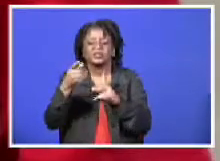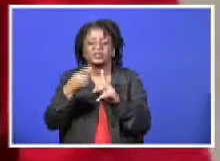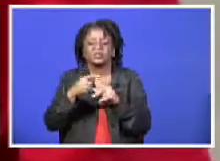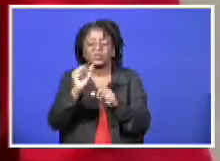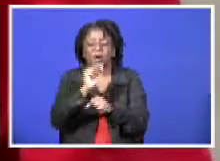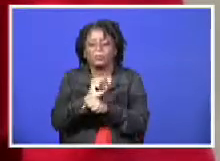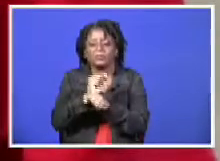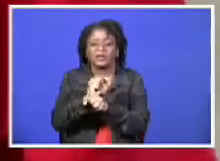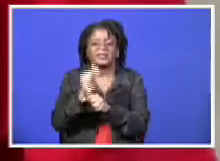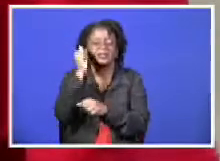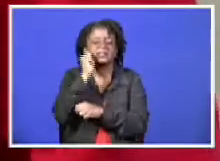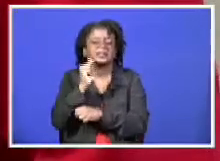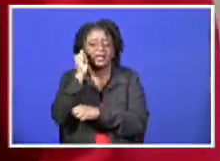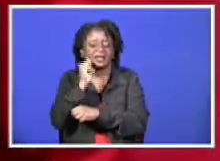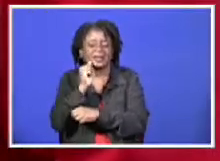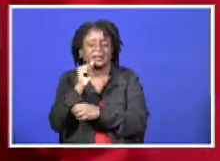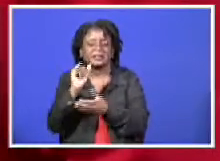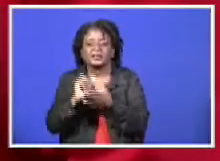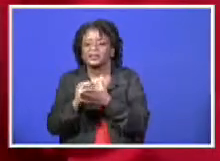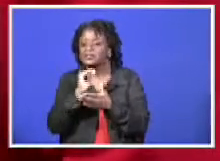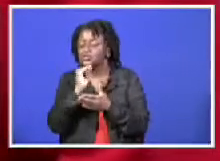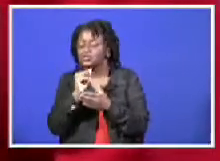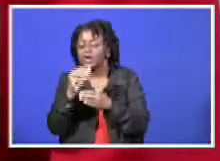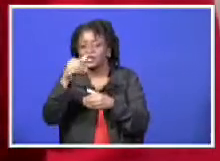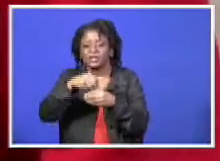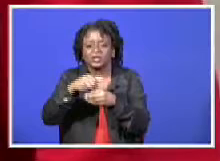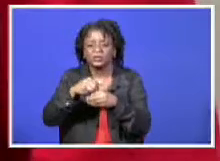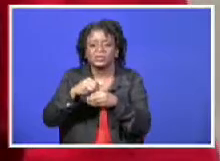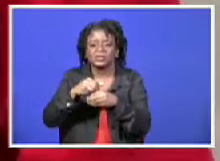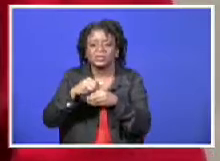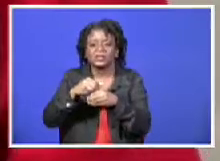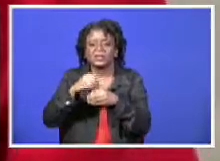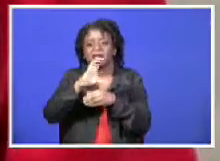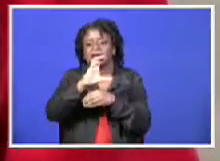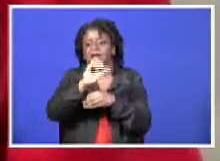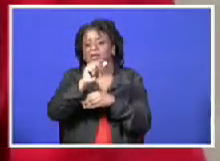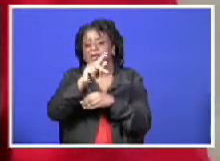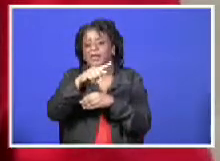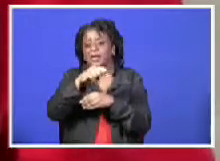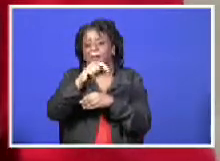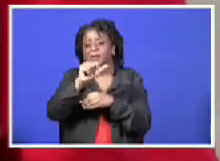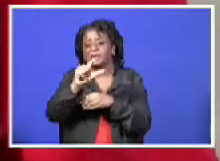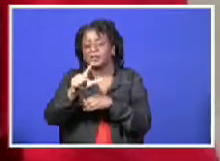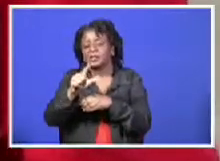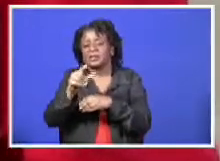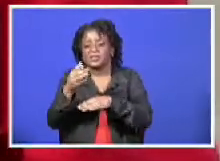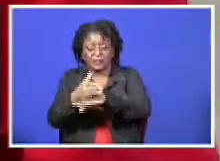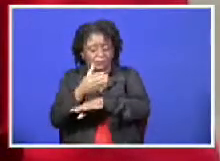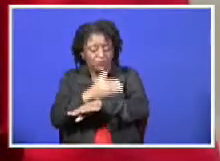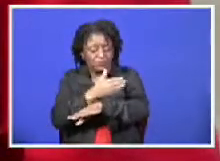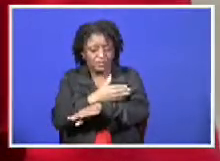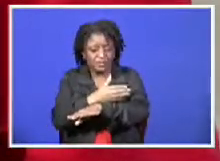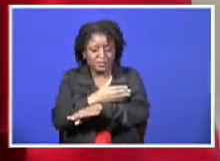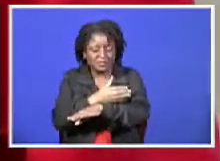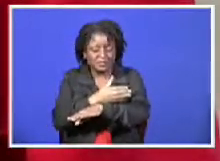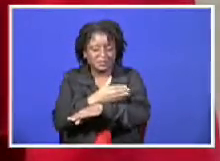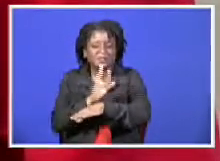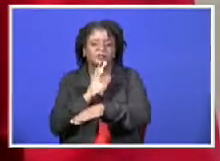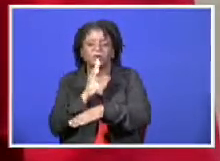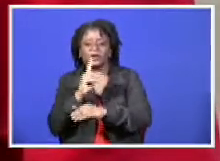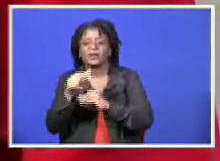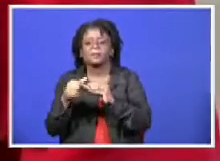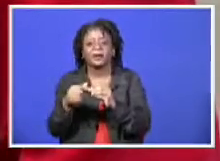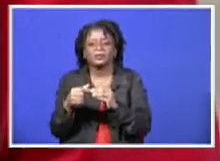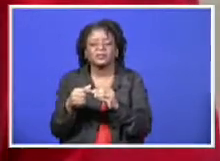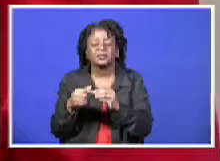not account for the capital improvements that Mr. Moss spoke about, Mr. Pratt spoke about, right? And so